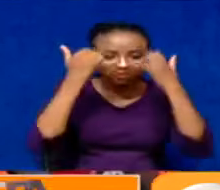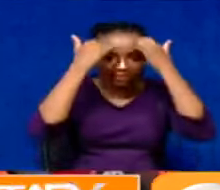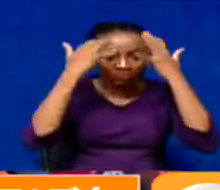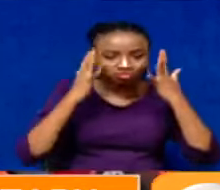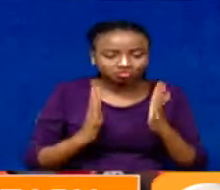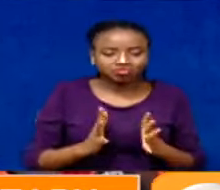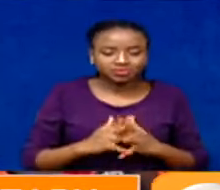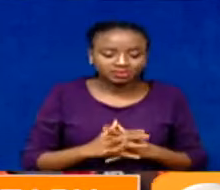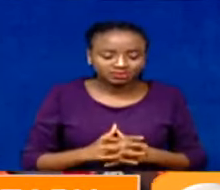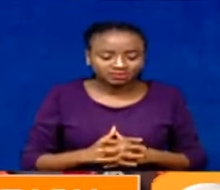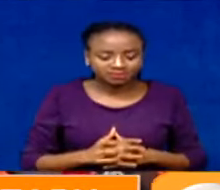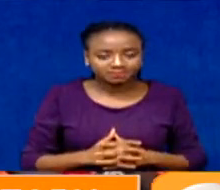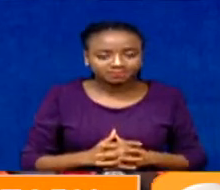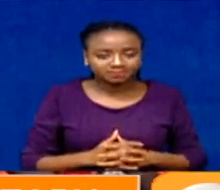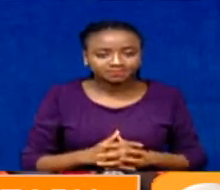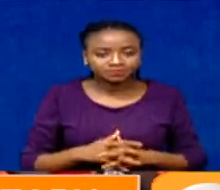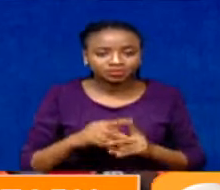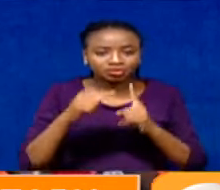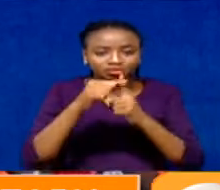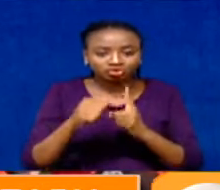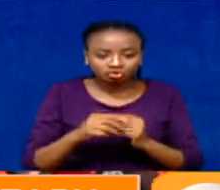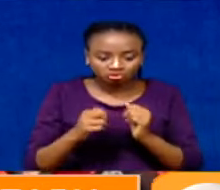performance. A total of